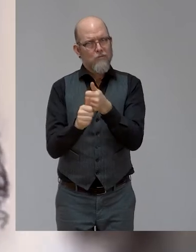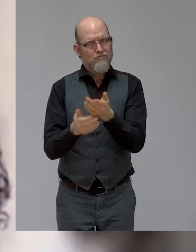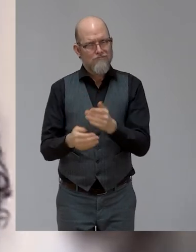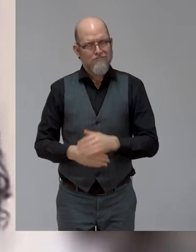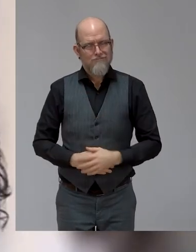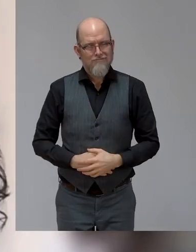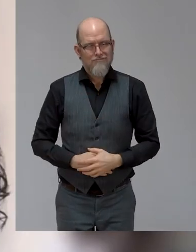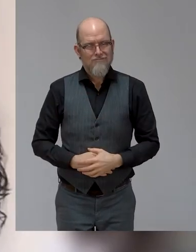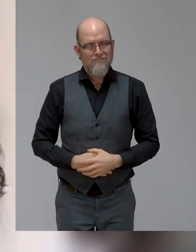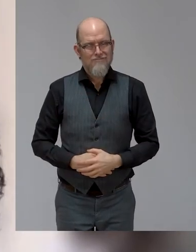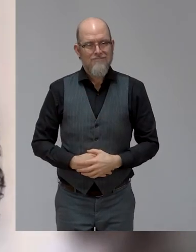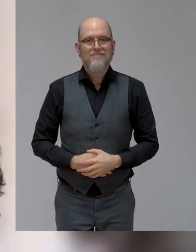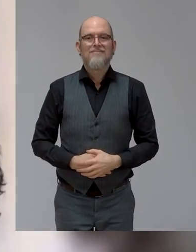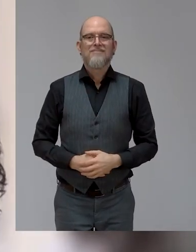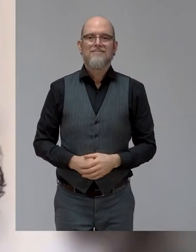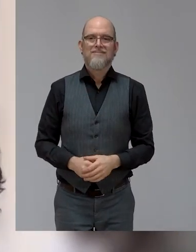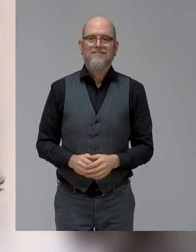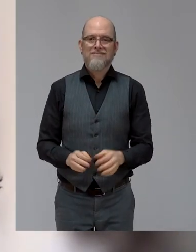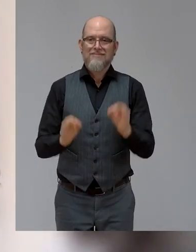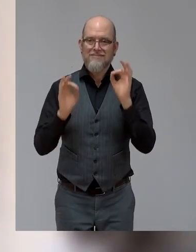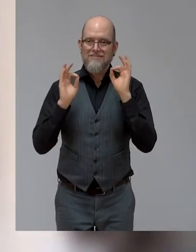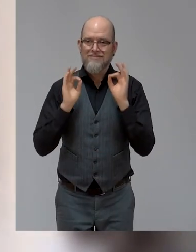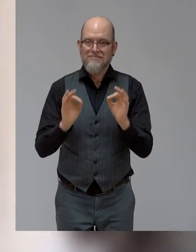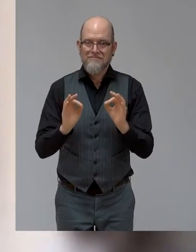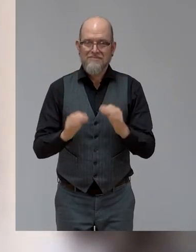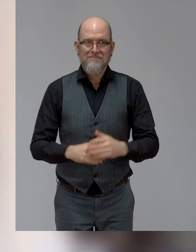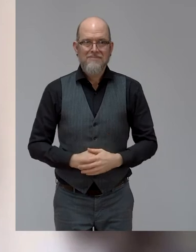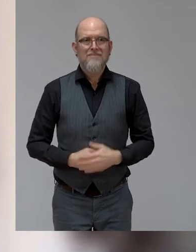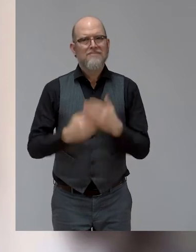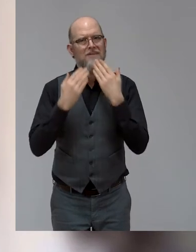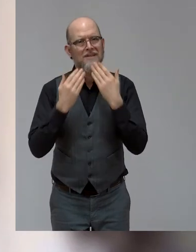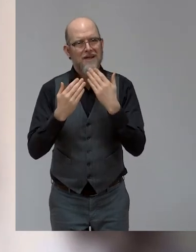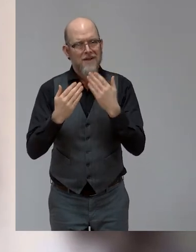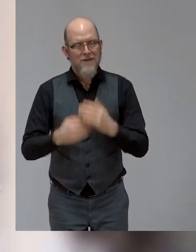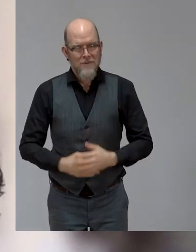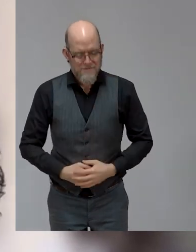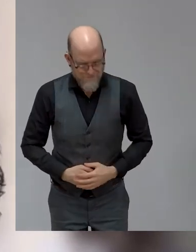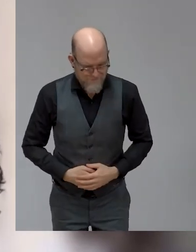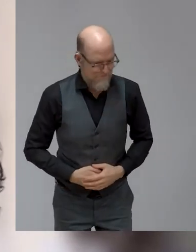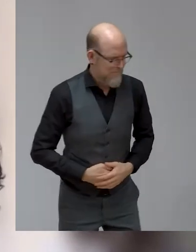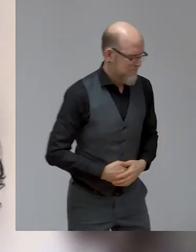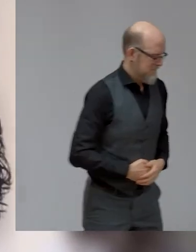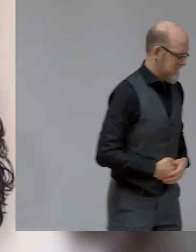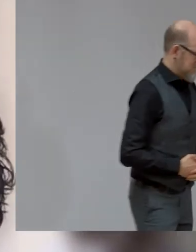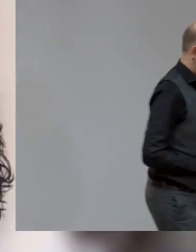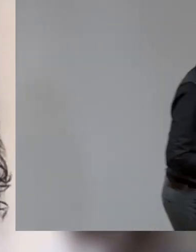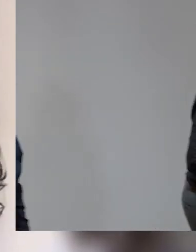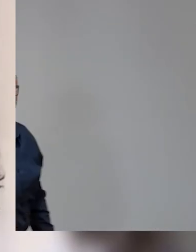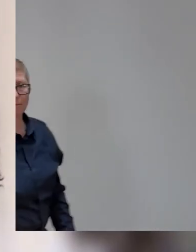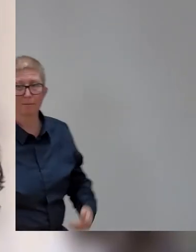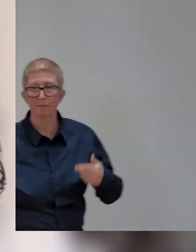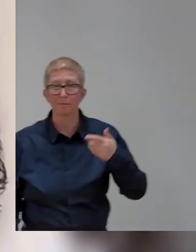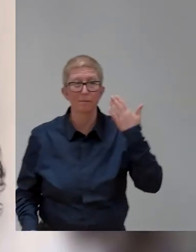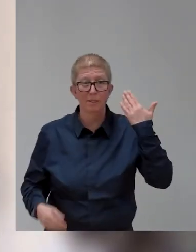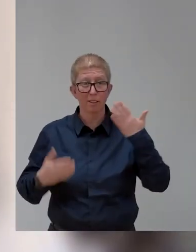Thank you very much. As you mentioned, the collaboration between the public, private,